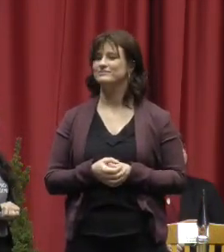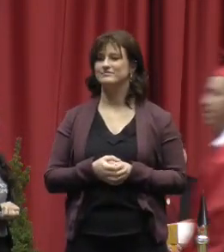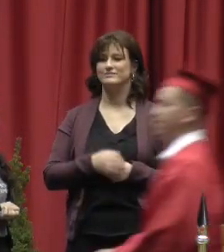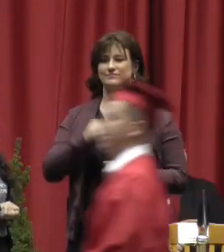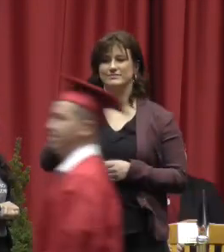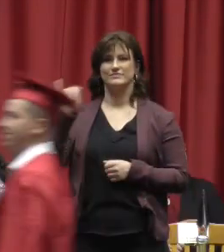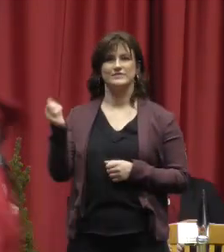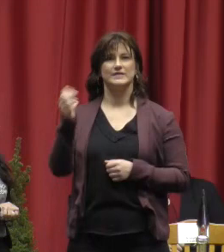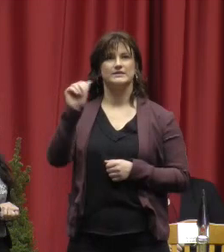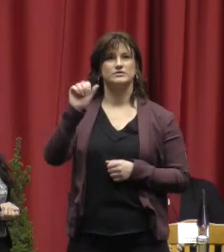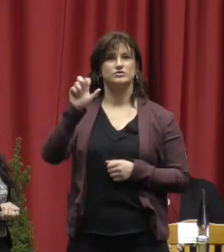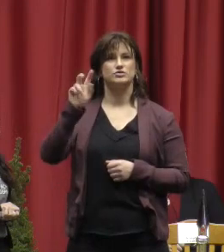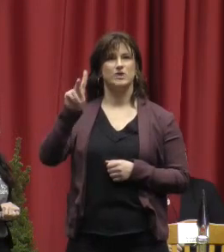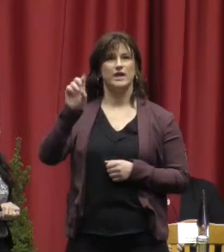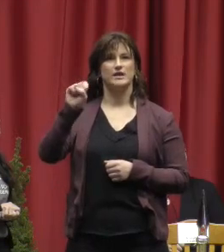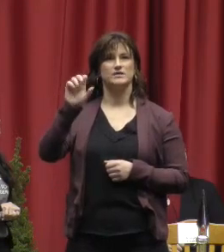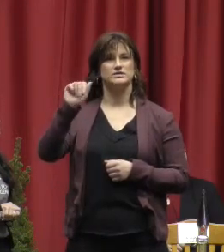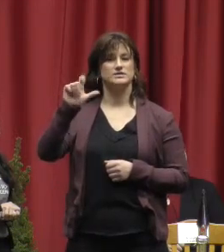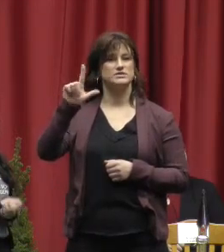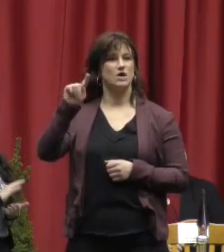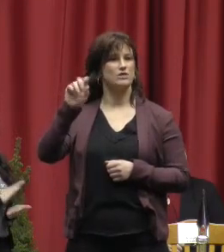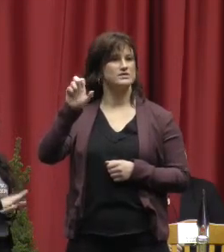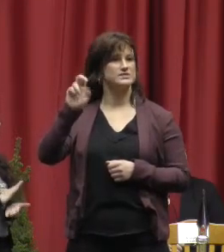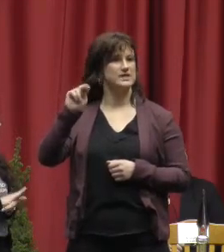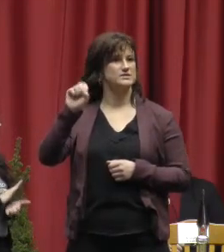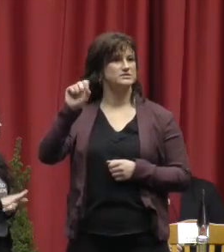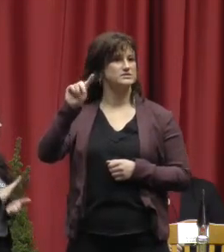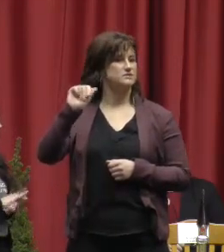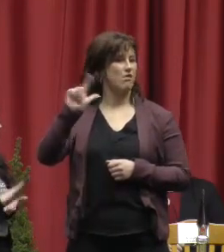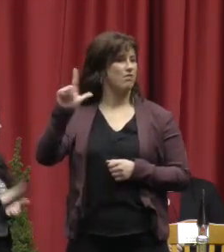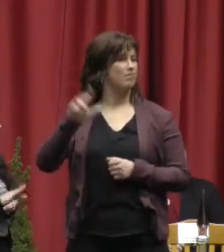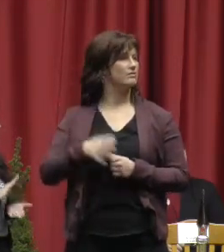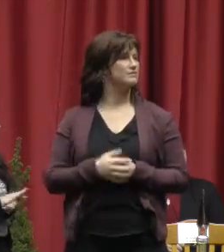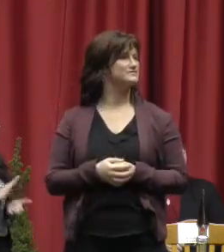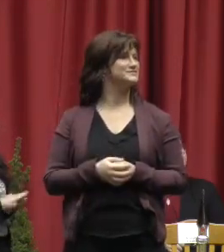Jake Saltonstall. Jake.